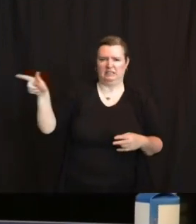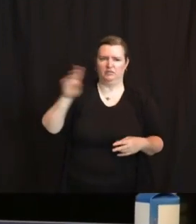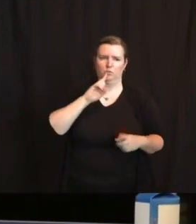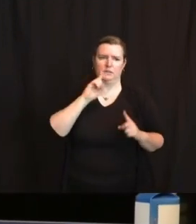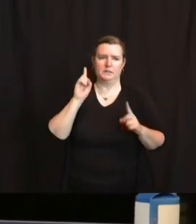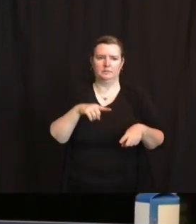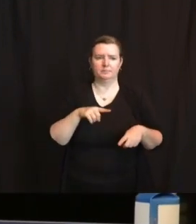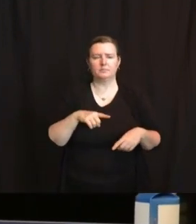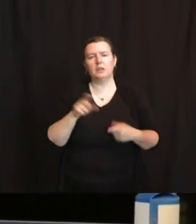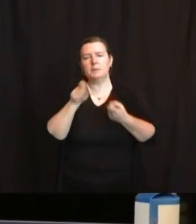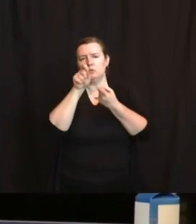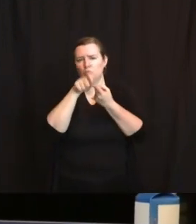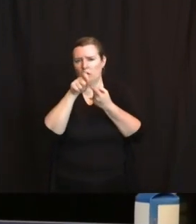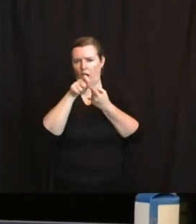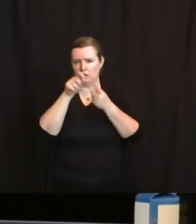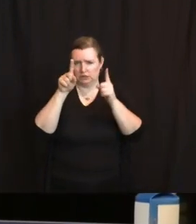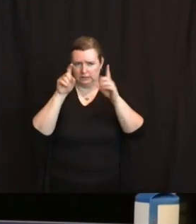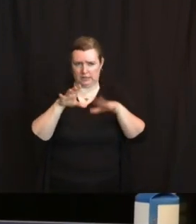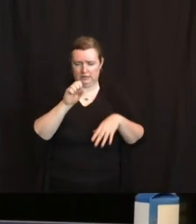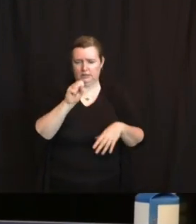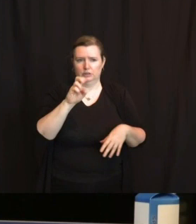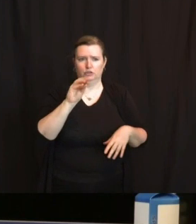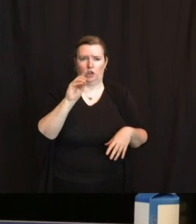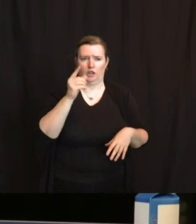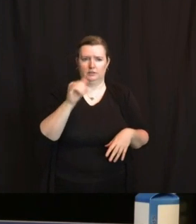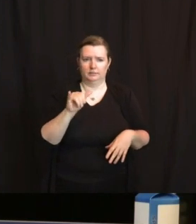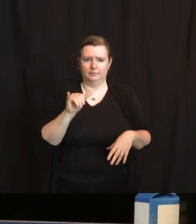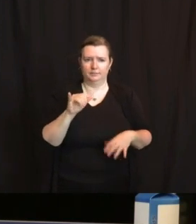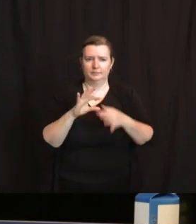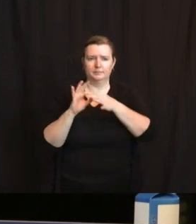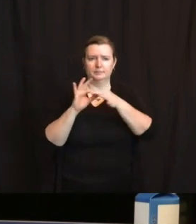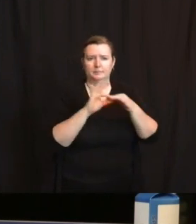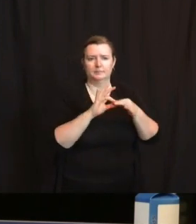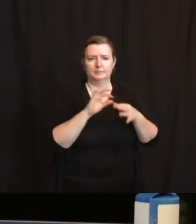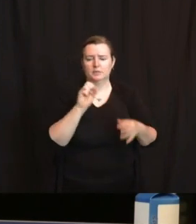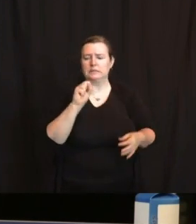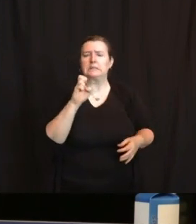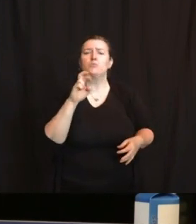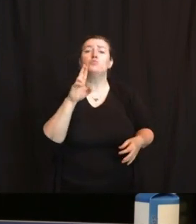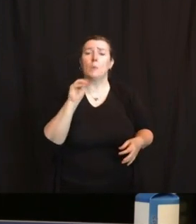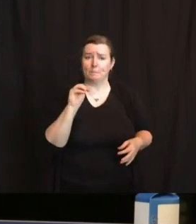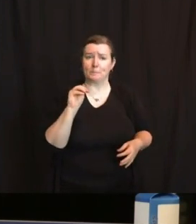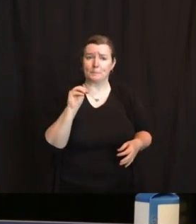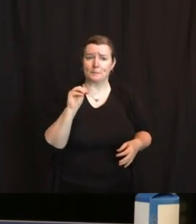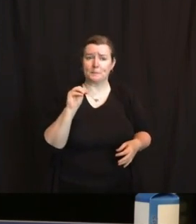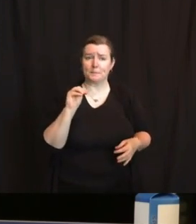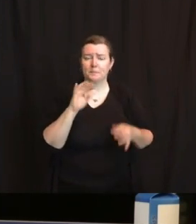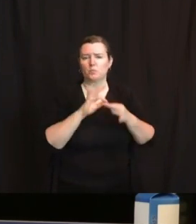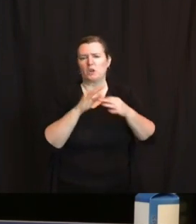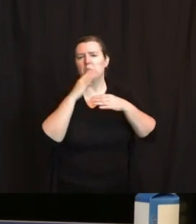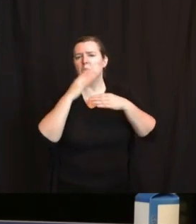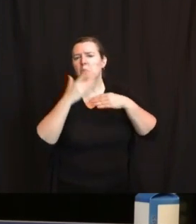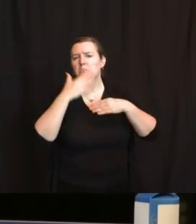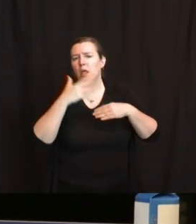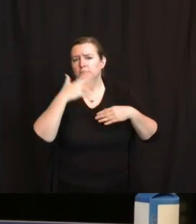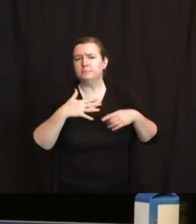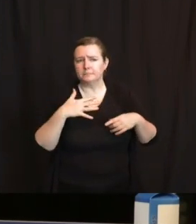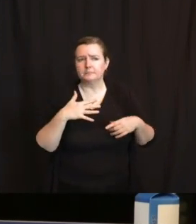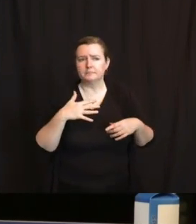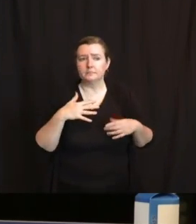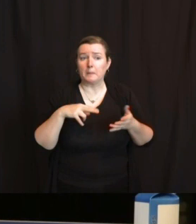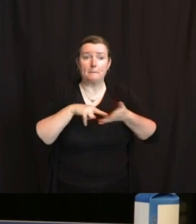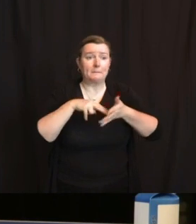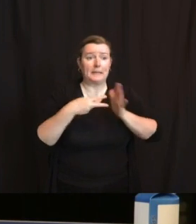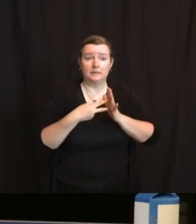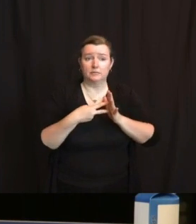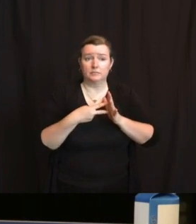So serologies are blood tests that are looking for antibodies. Antibodies are the response of your body to an infection. So if you have an infection